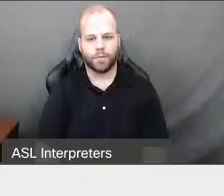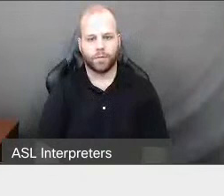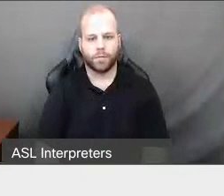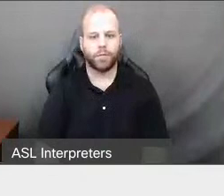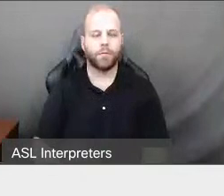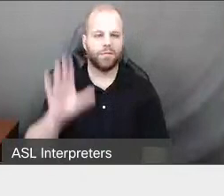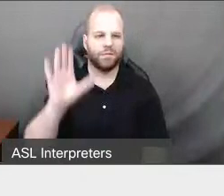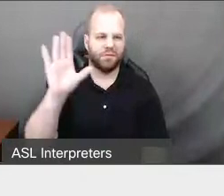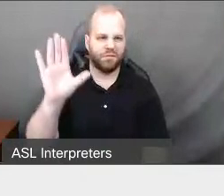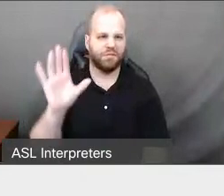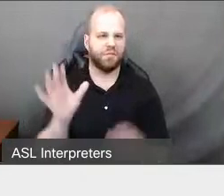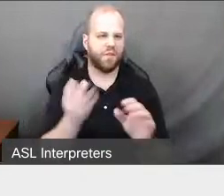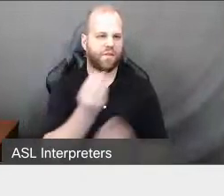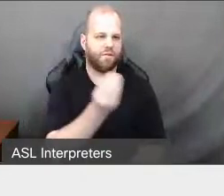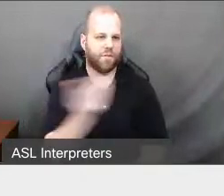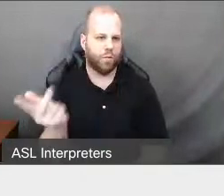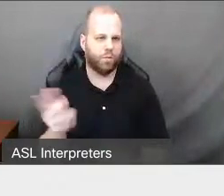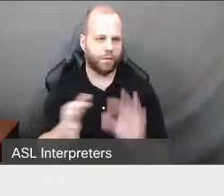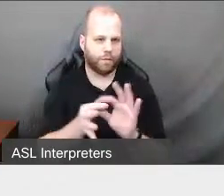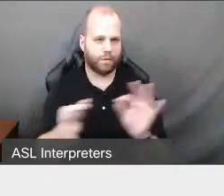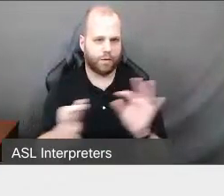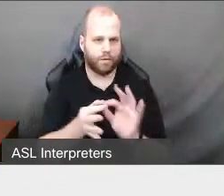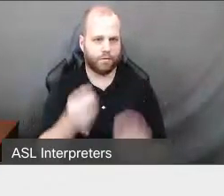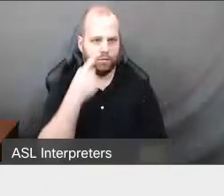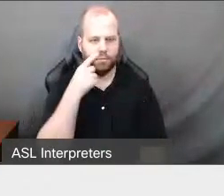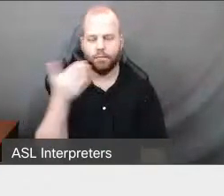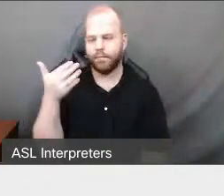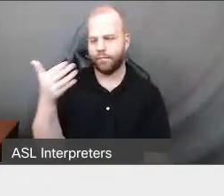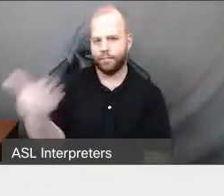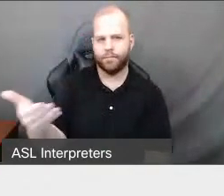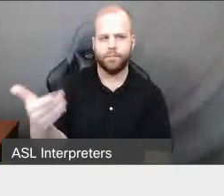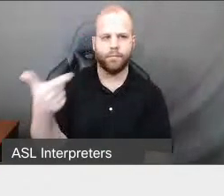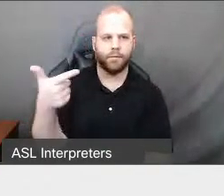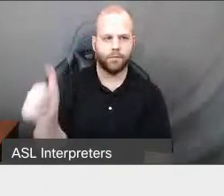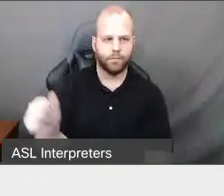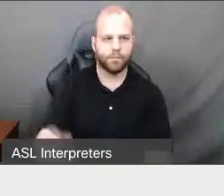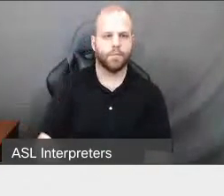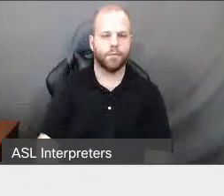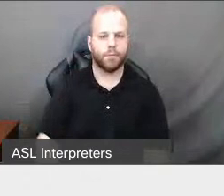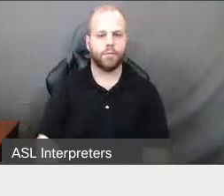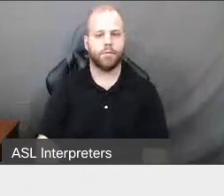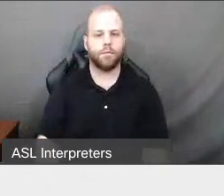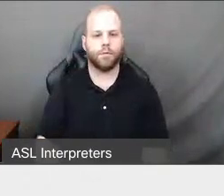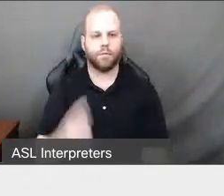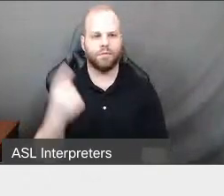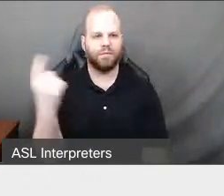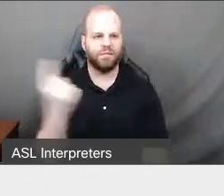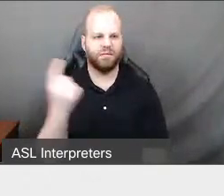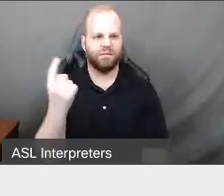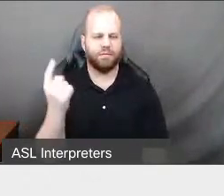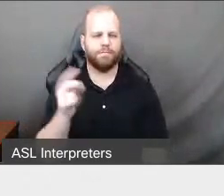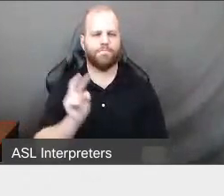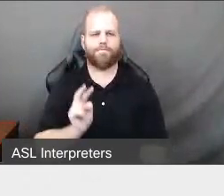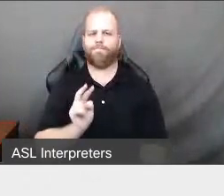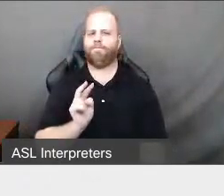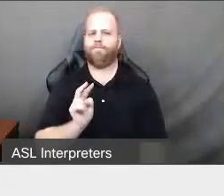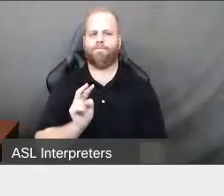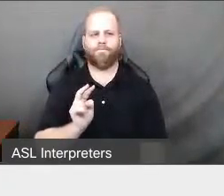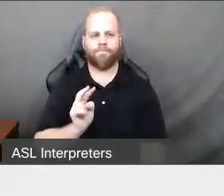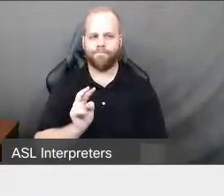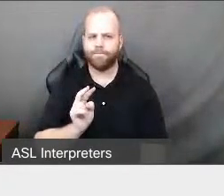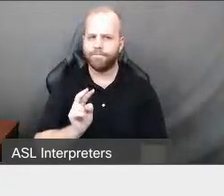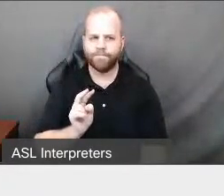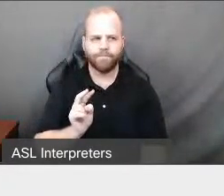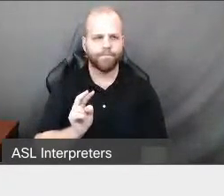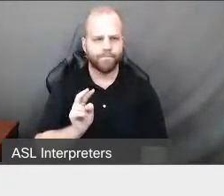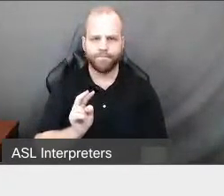May I just make a couple of comments? Certainly, go ahead. All right. Something's a little cockeyed here. I'm